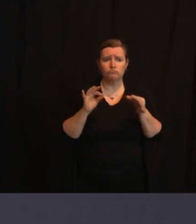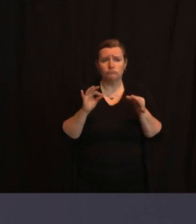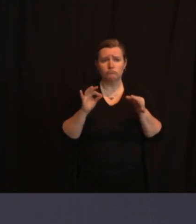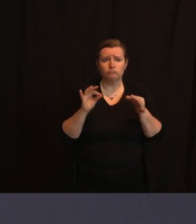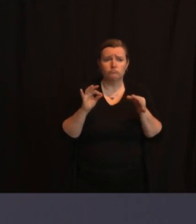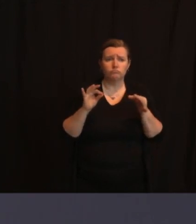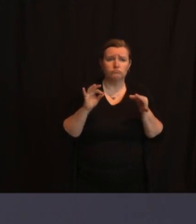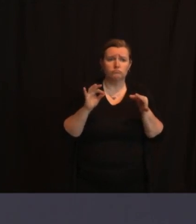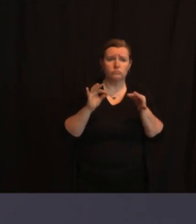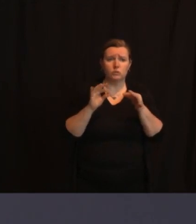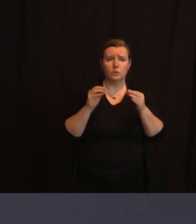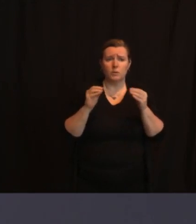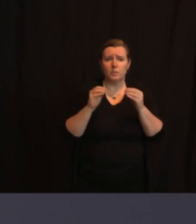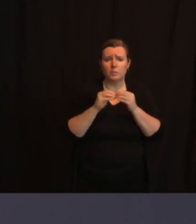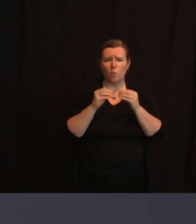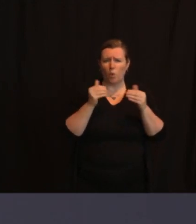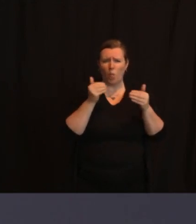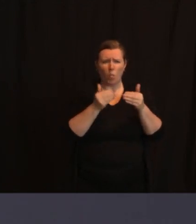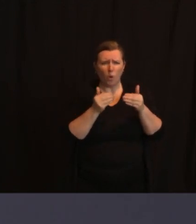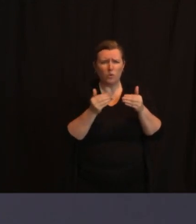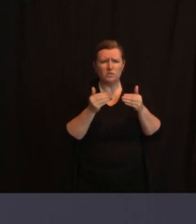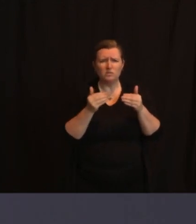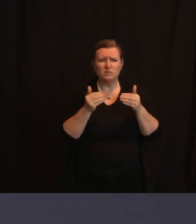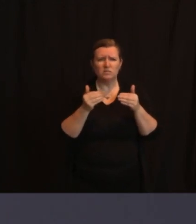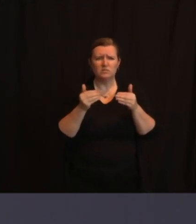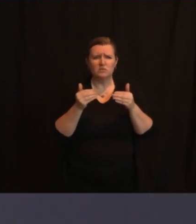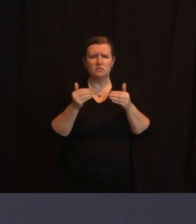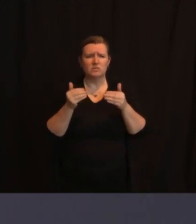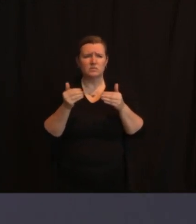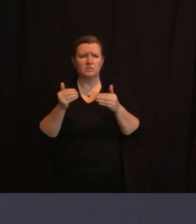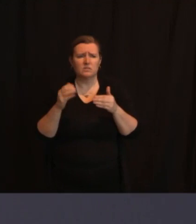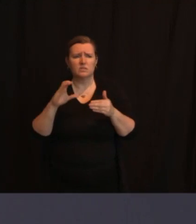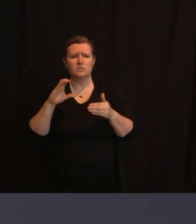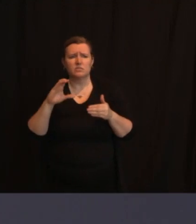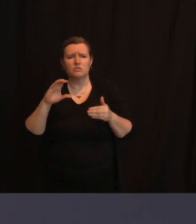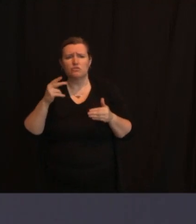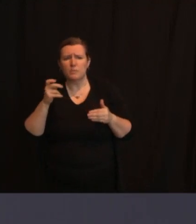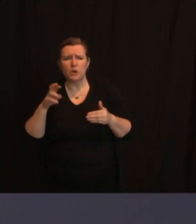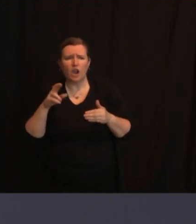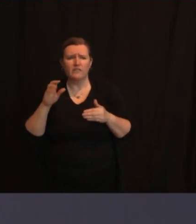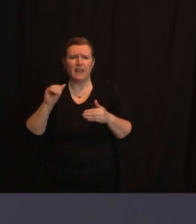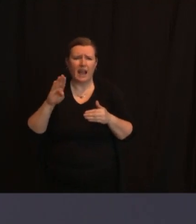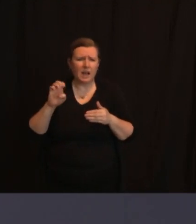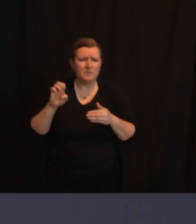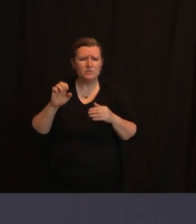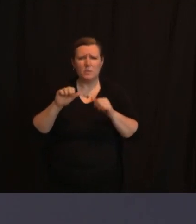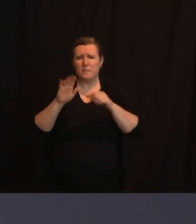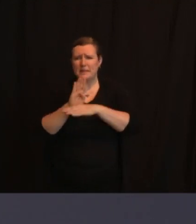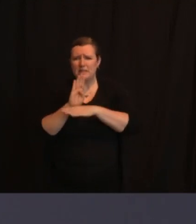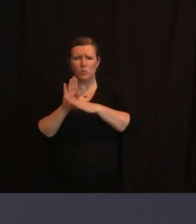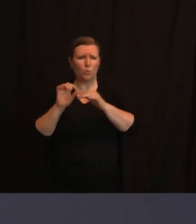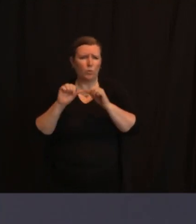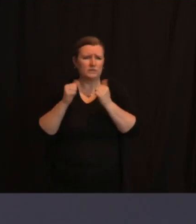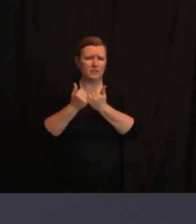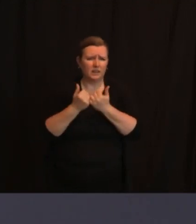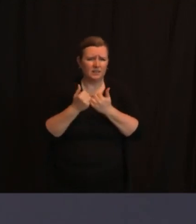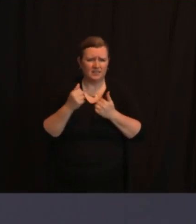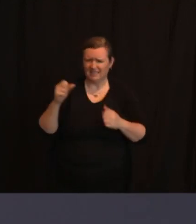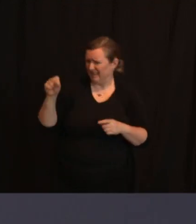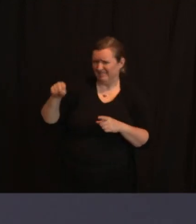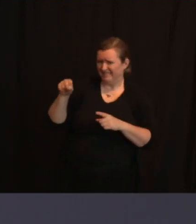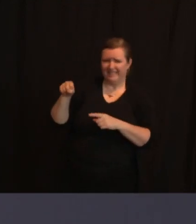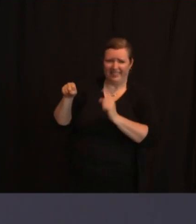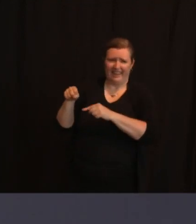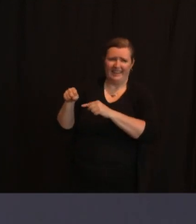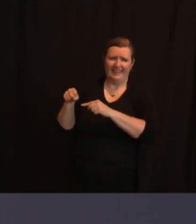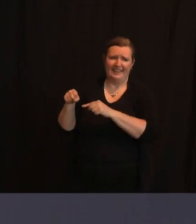more chambers of commerce and local business association involvement? The answer is quick on that is yes. Okay. That's exactly what we're talking about.